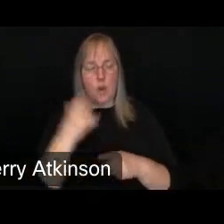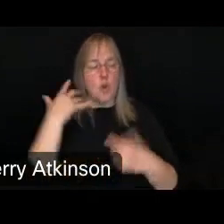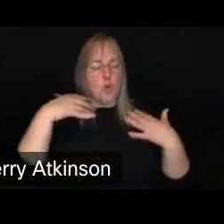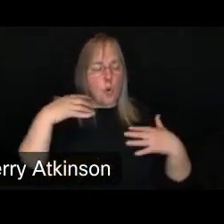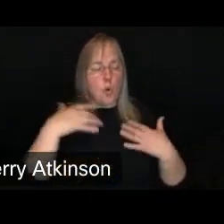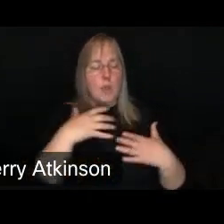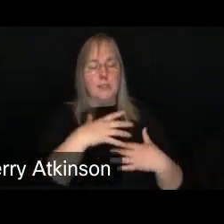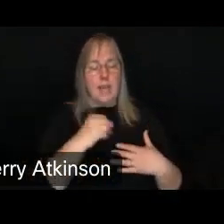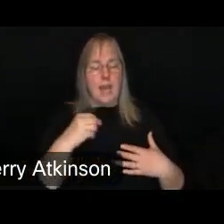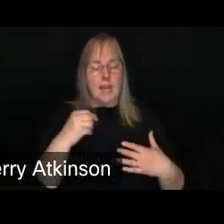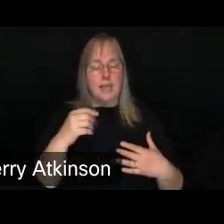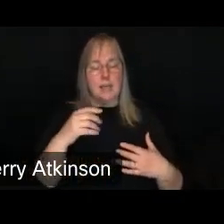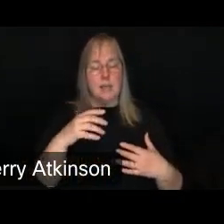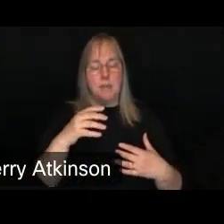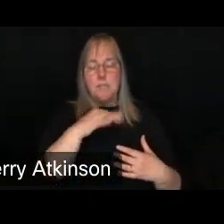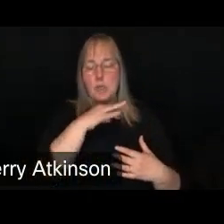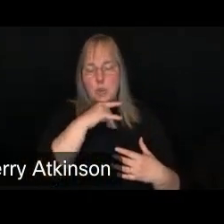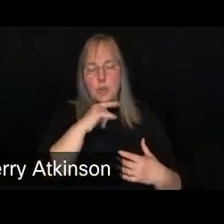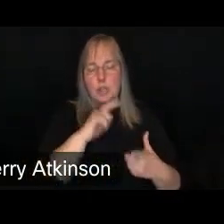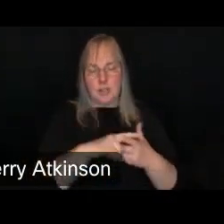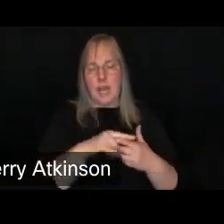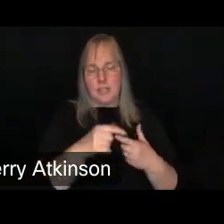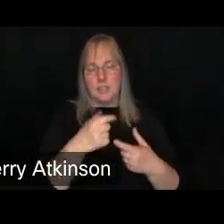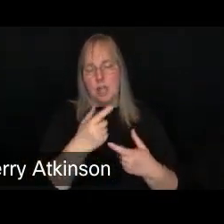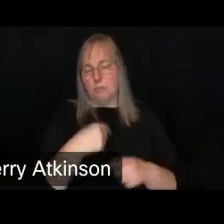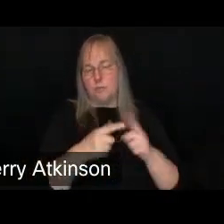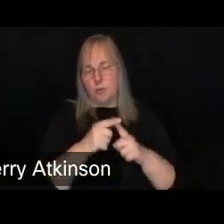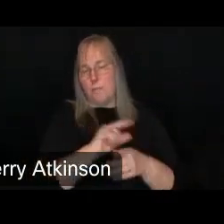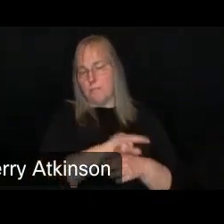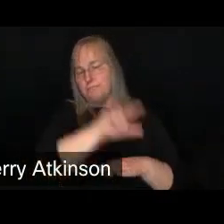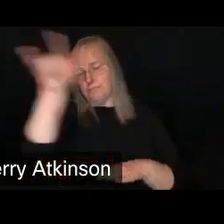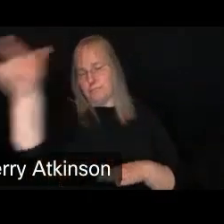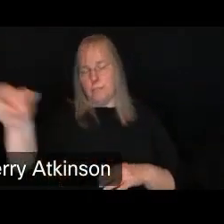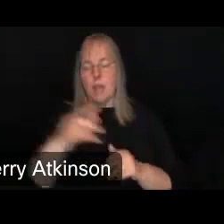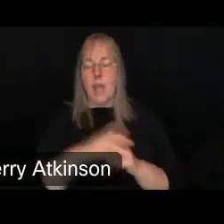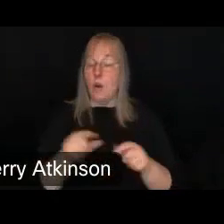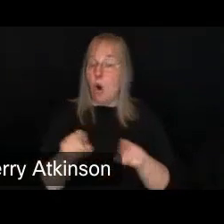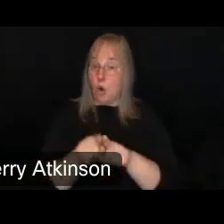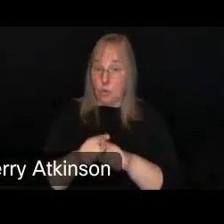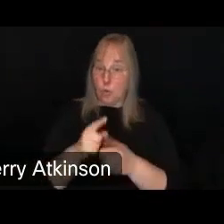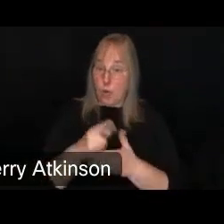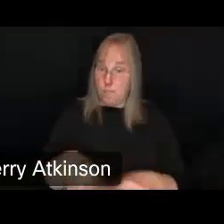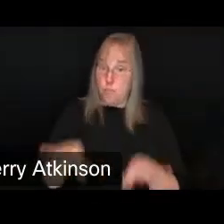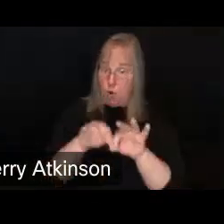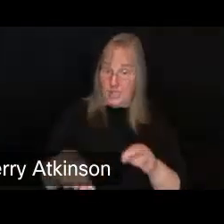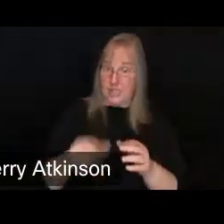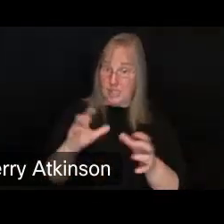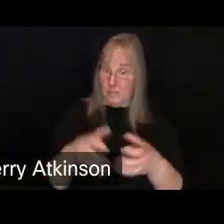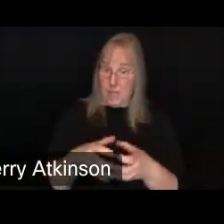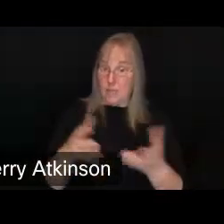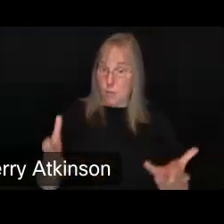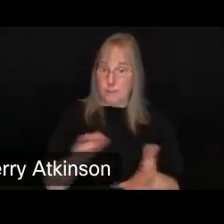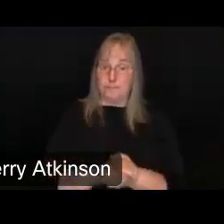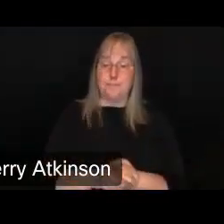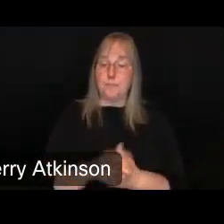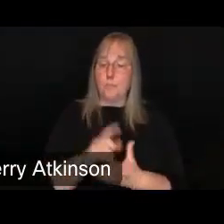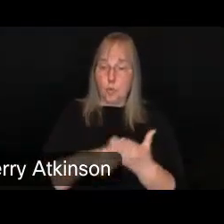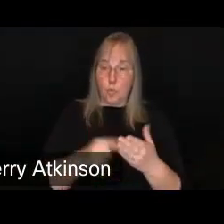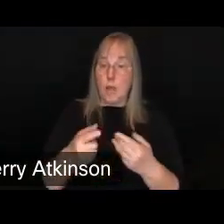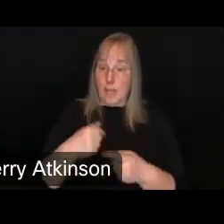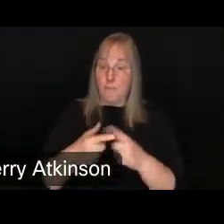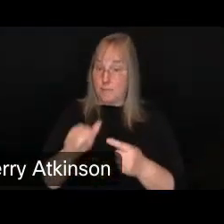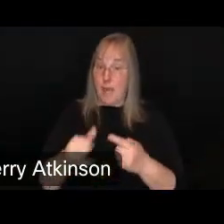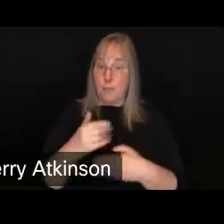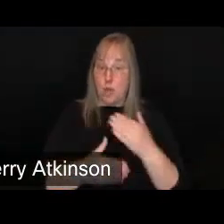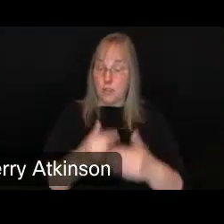travel. And also what is probably important to this committee is what came out of the process was to